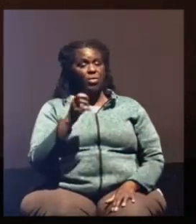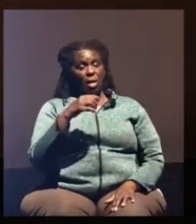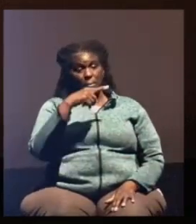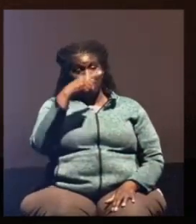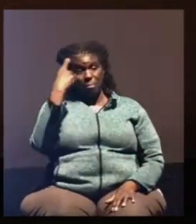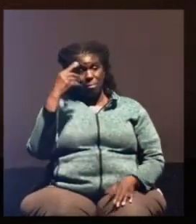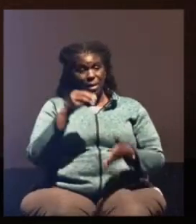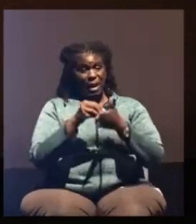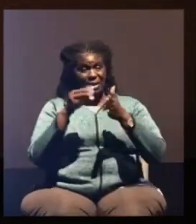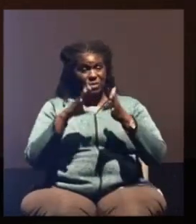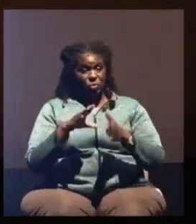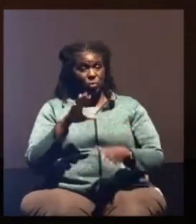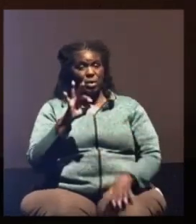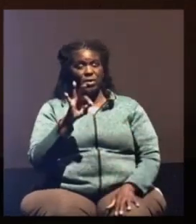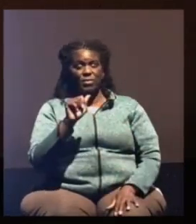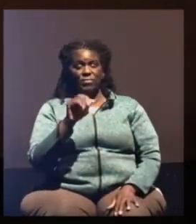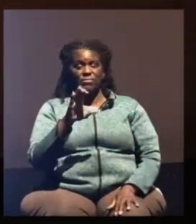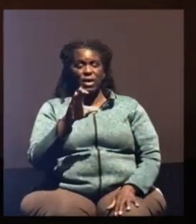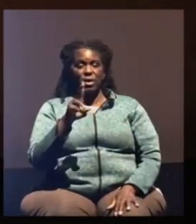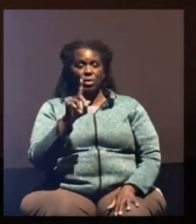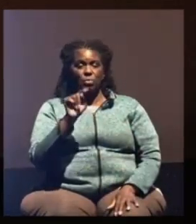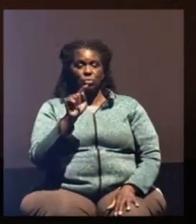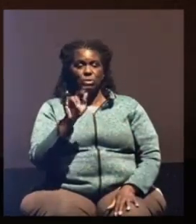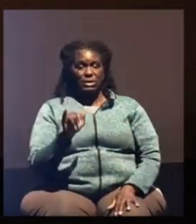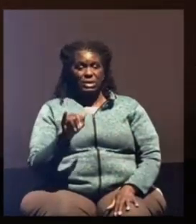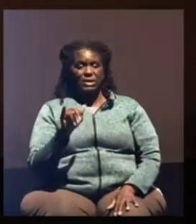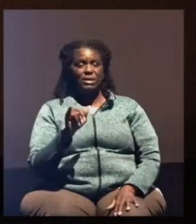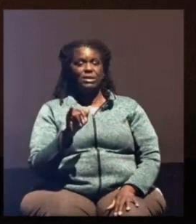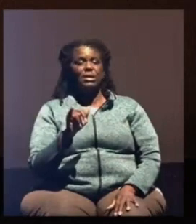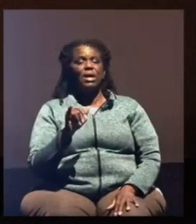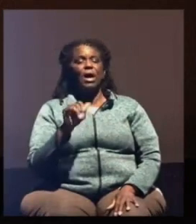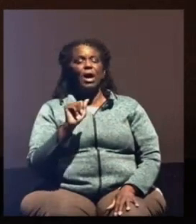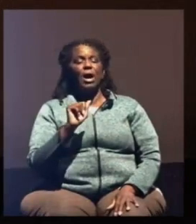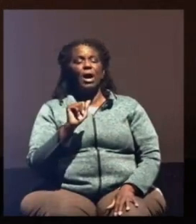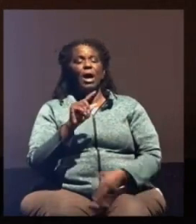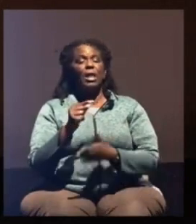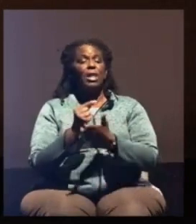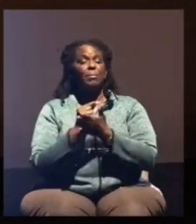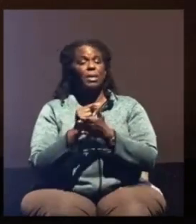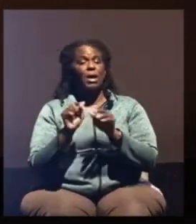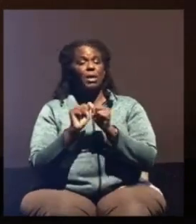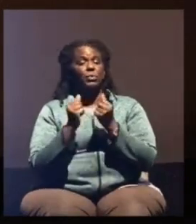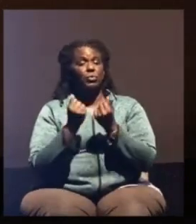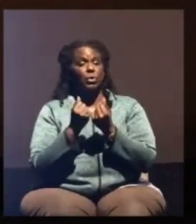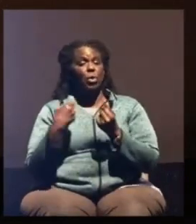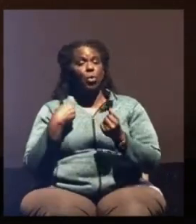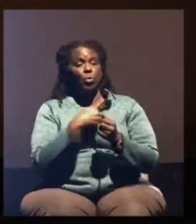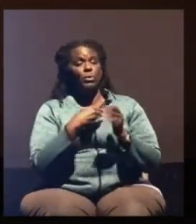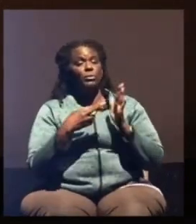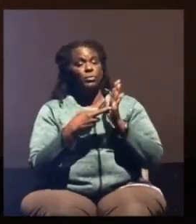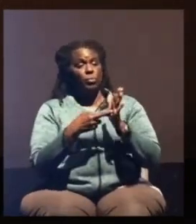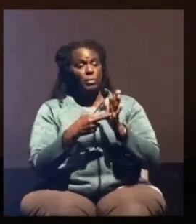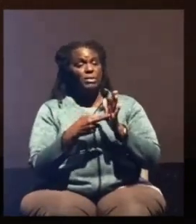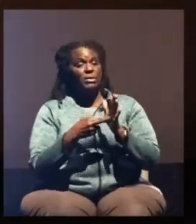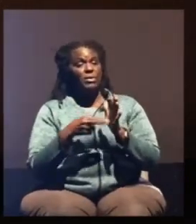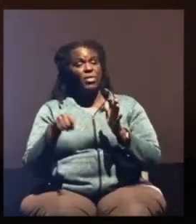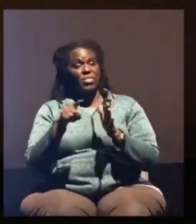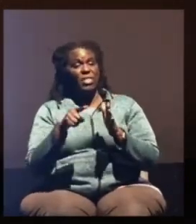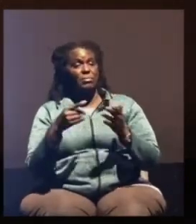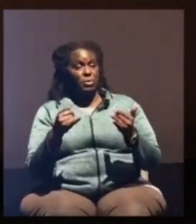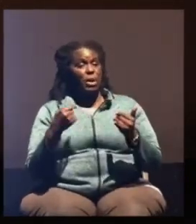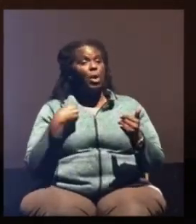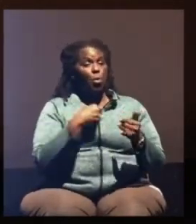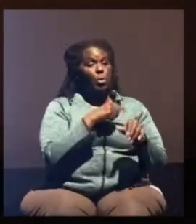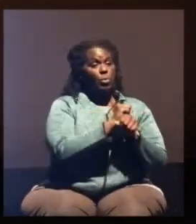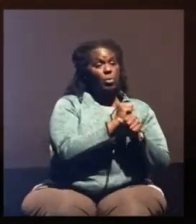Faculty Administrators and Alumni Association. So we're representing them today, even though we do work for the School of Business.